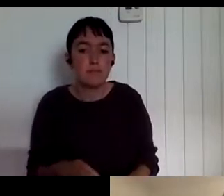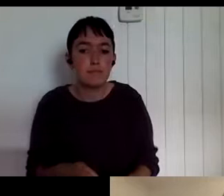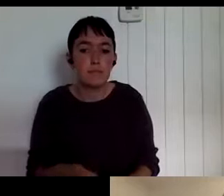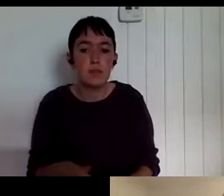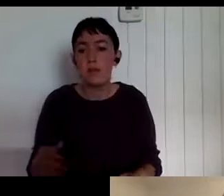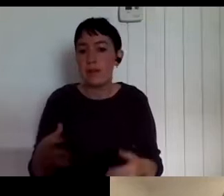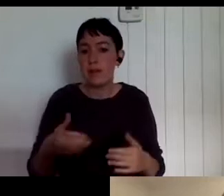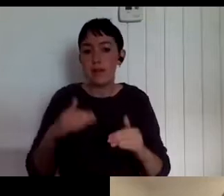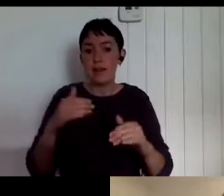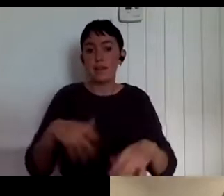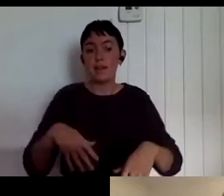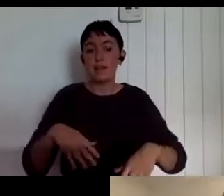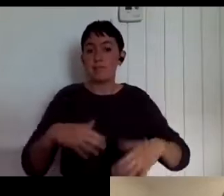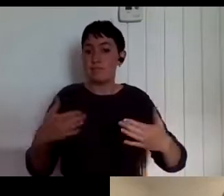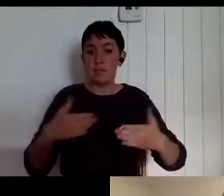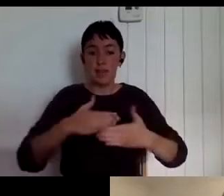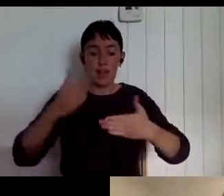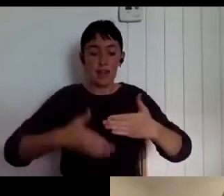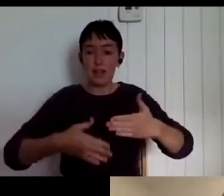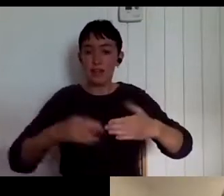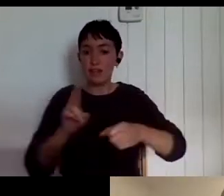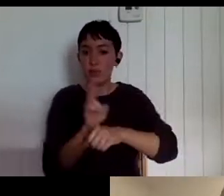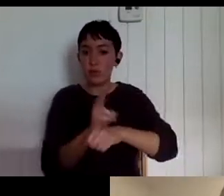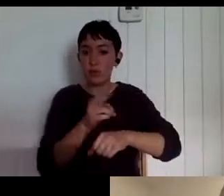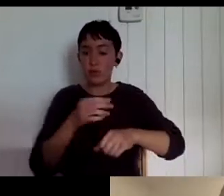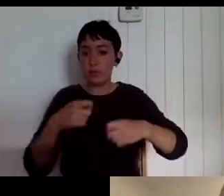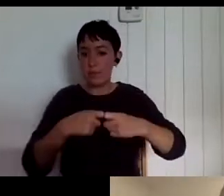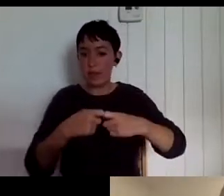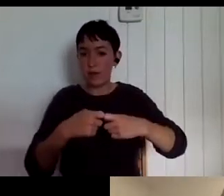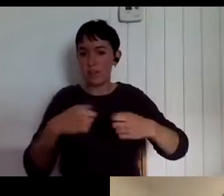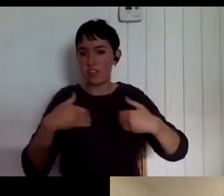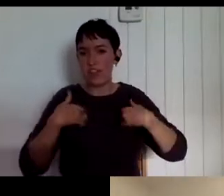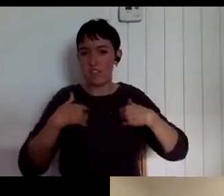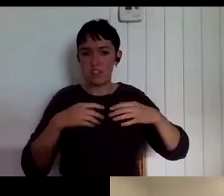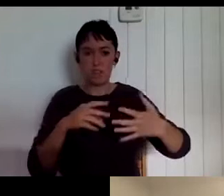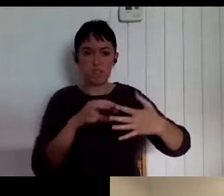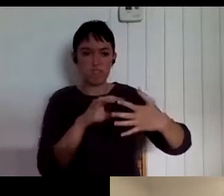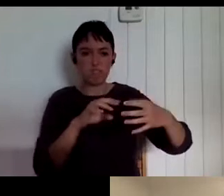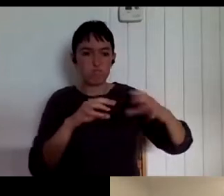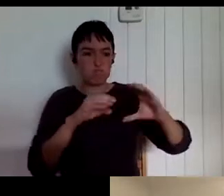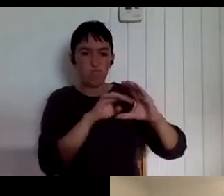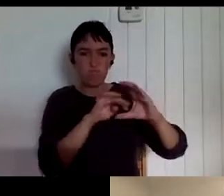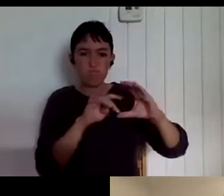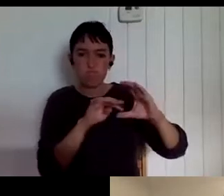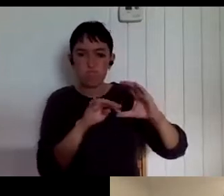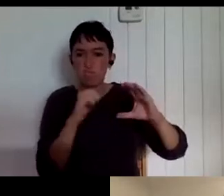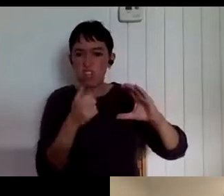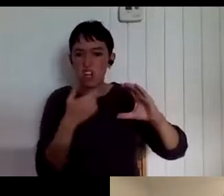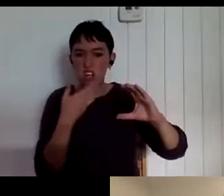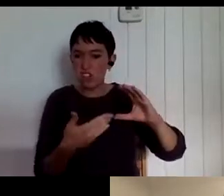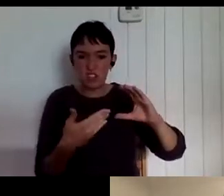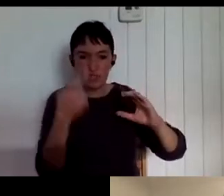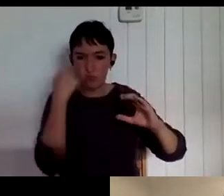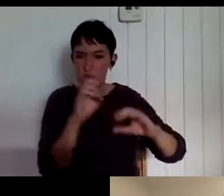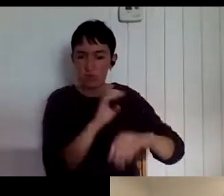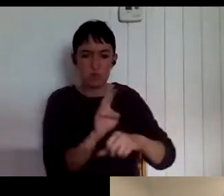that's kind of floating around or on the surface. It doesn't allow you to be able to use anymore. That could be one sort of mechanism that you have.